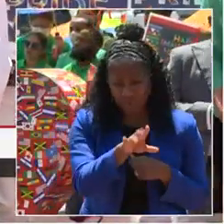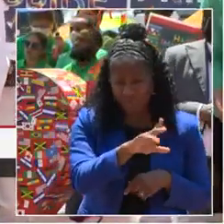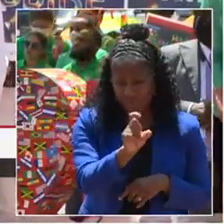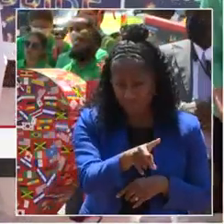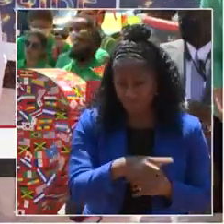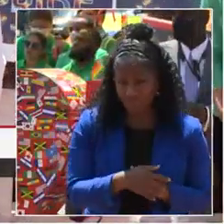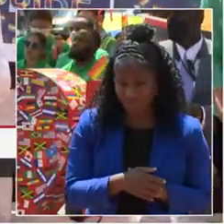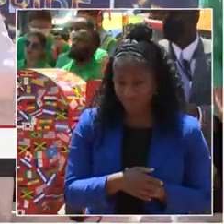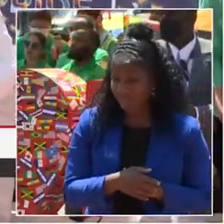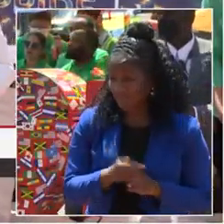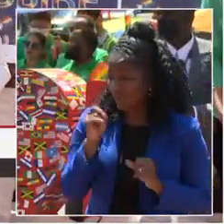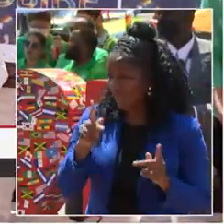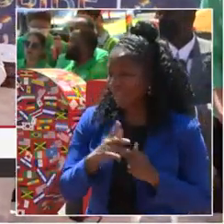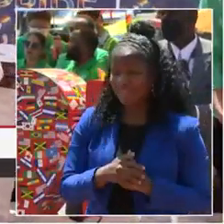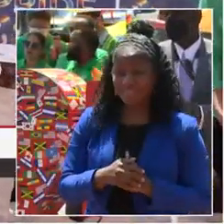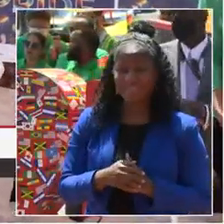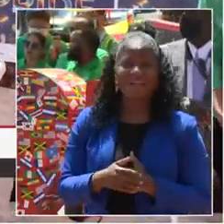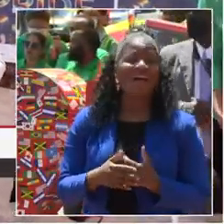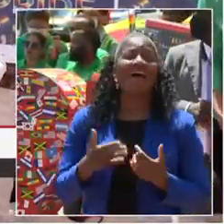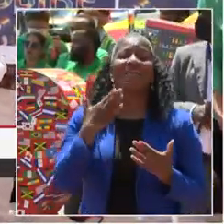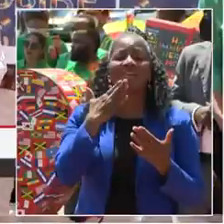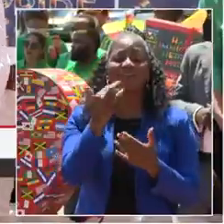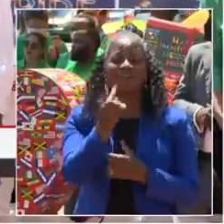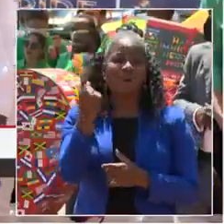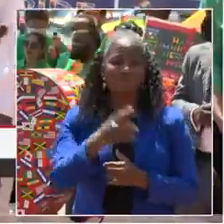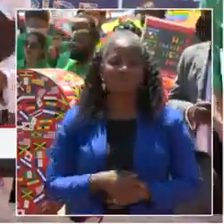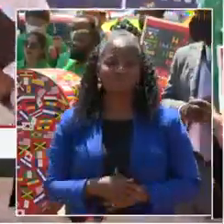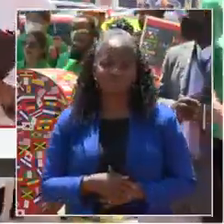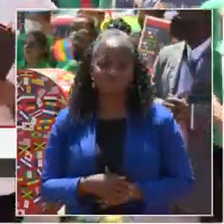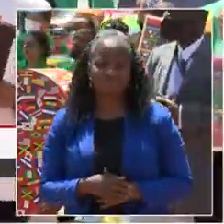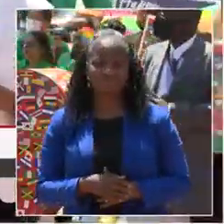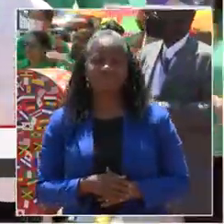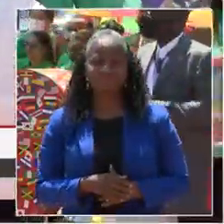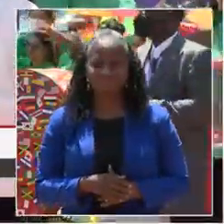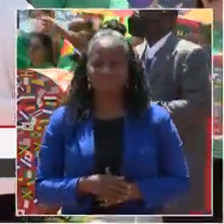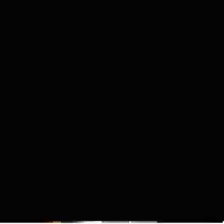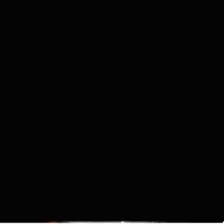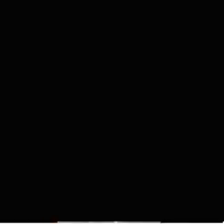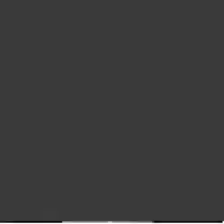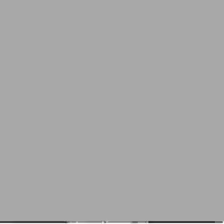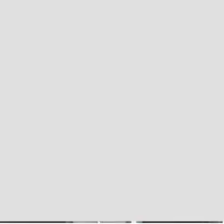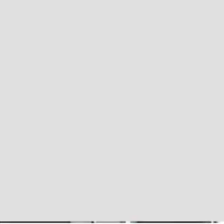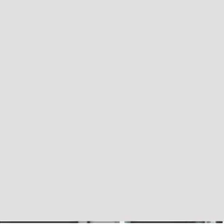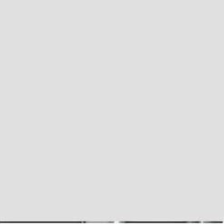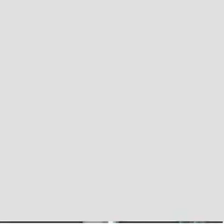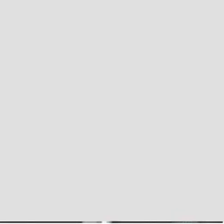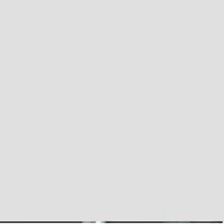question. Okay. All right. Thank you, everybody.